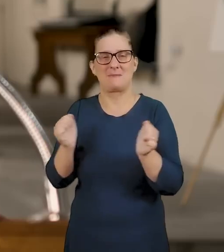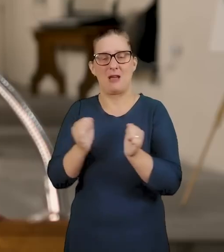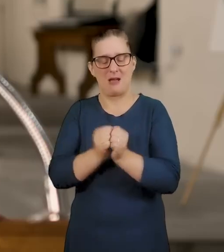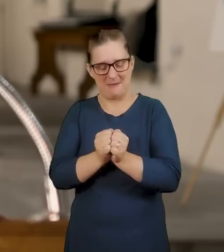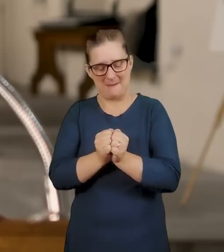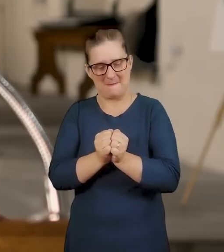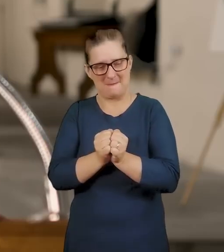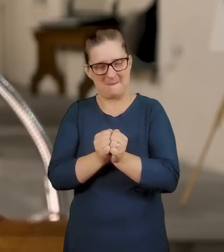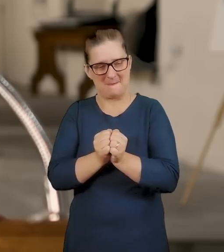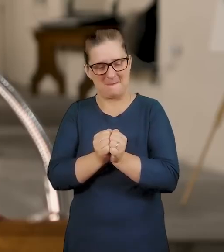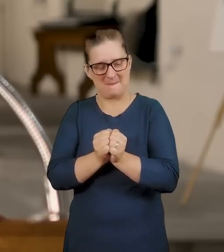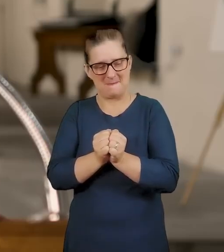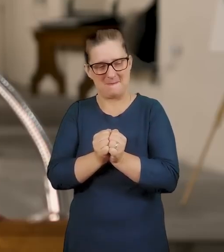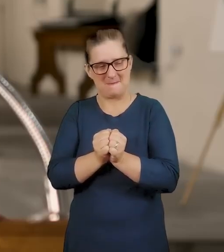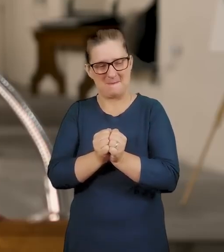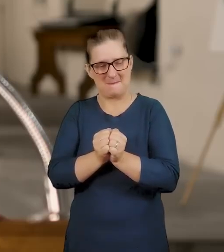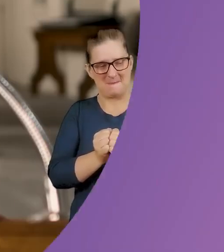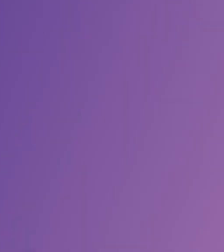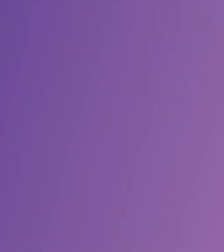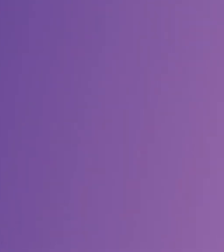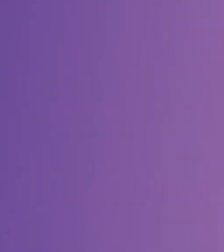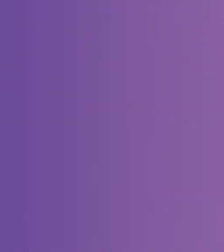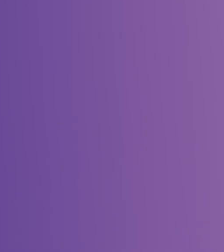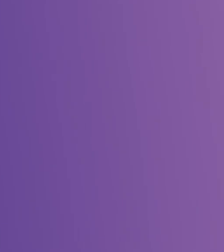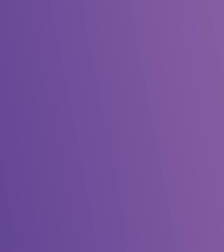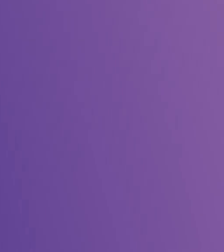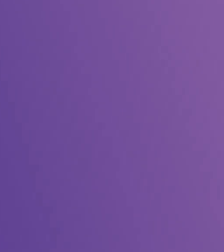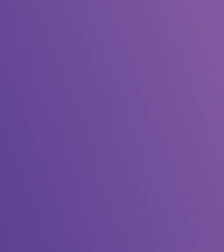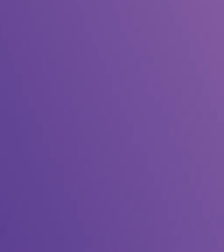now and forever. Amen.